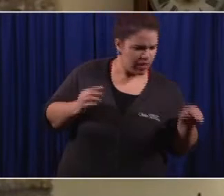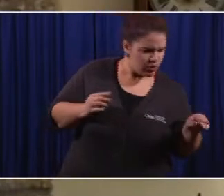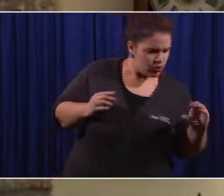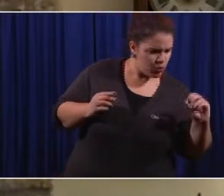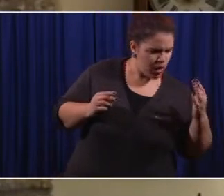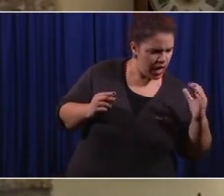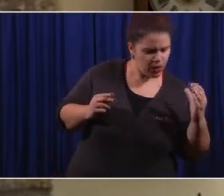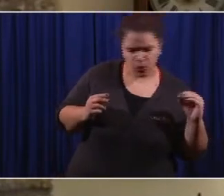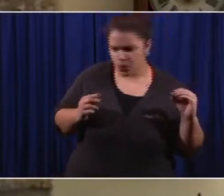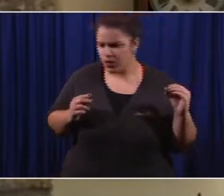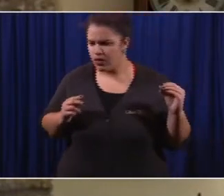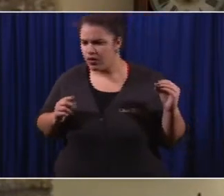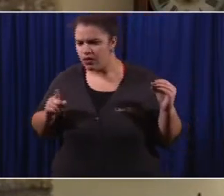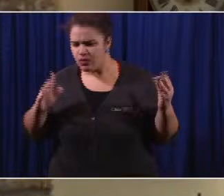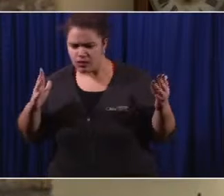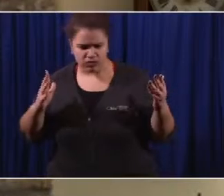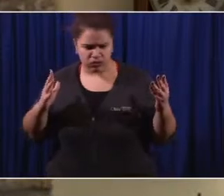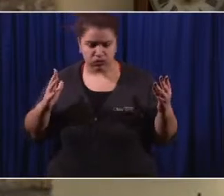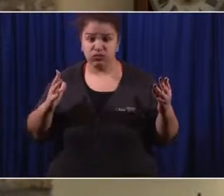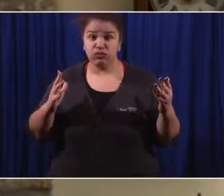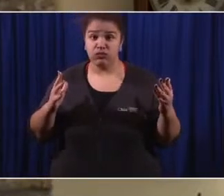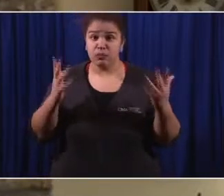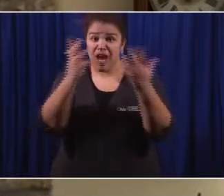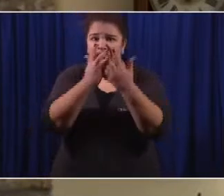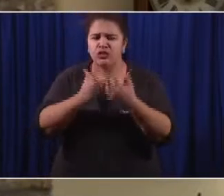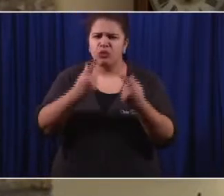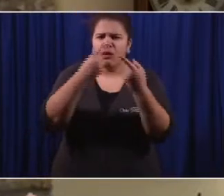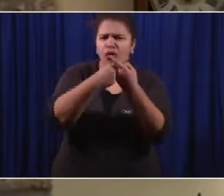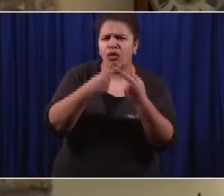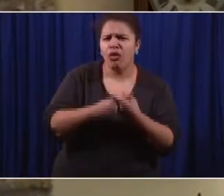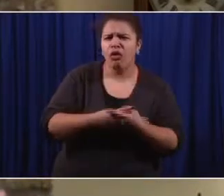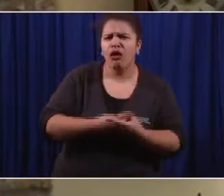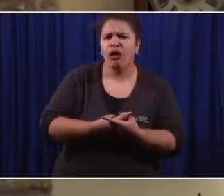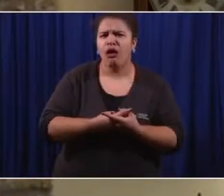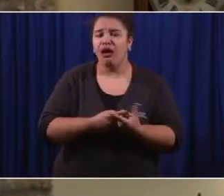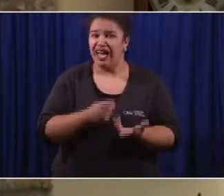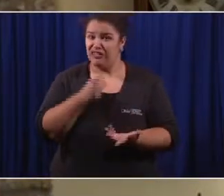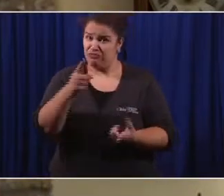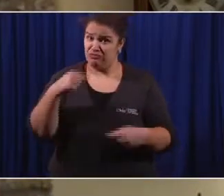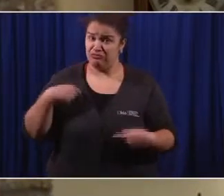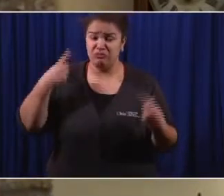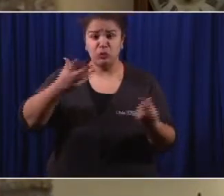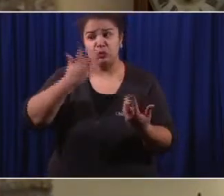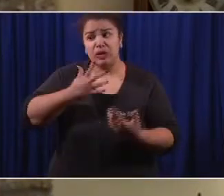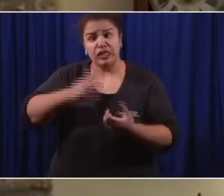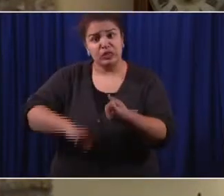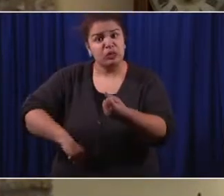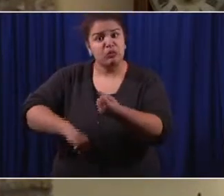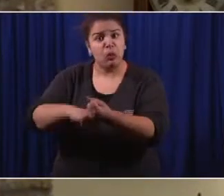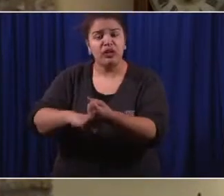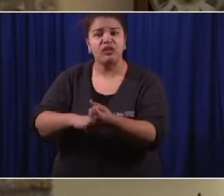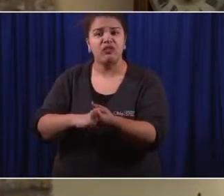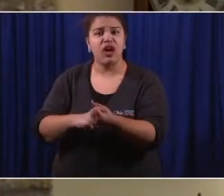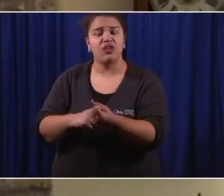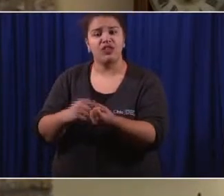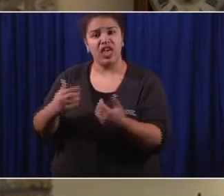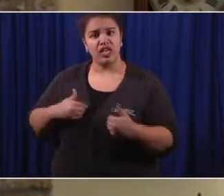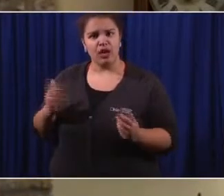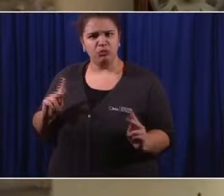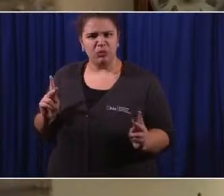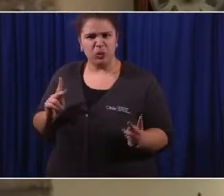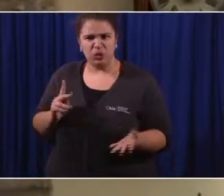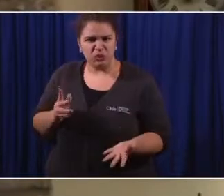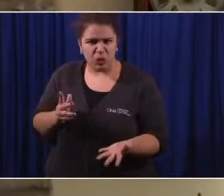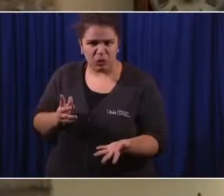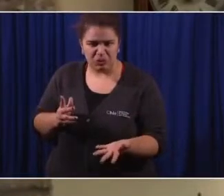to young people? Well, I didn't hear the president say that. I'll take your word for it, but I'll just comment on it from a medical point of